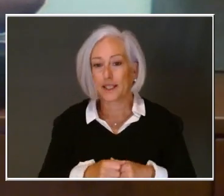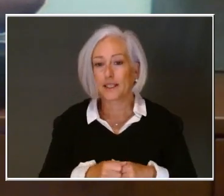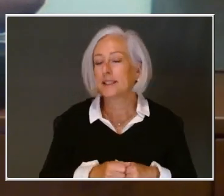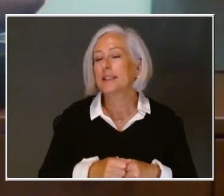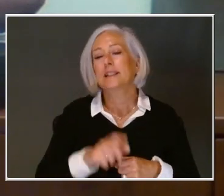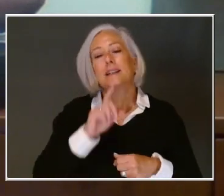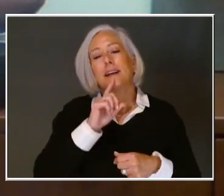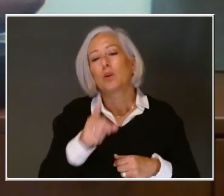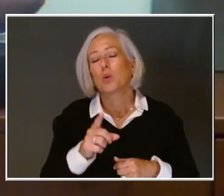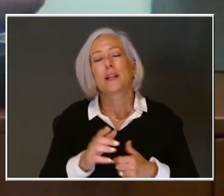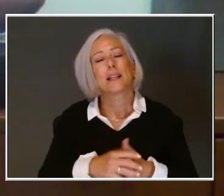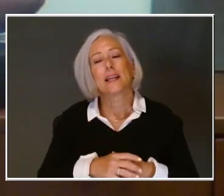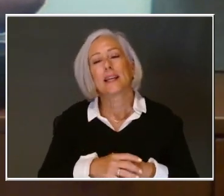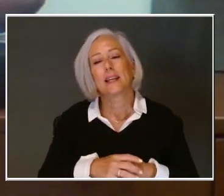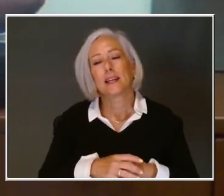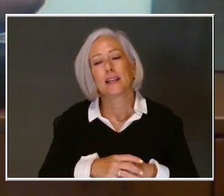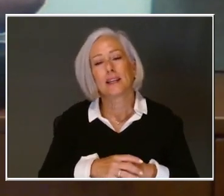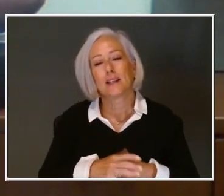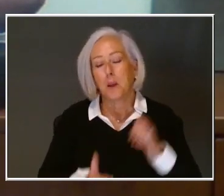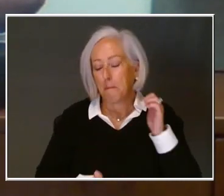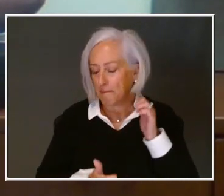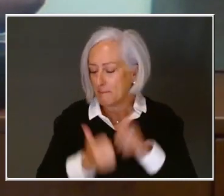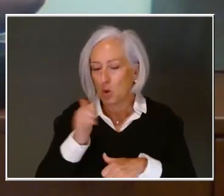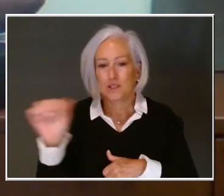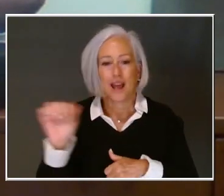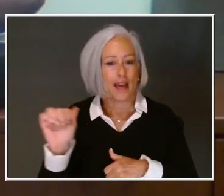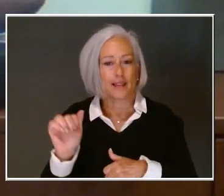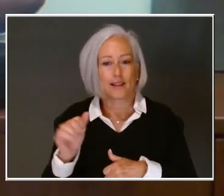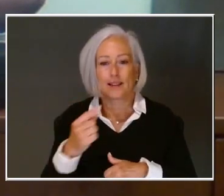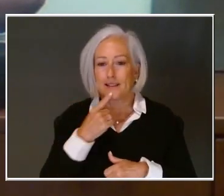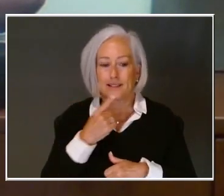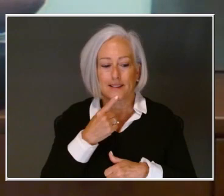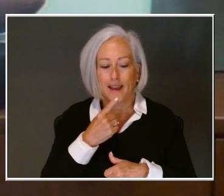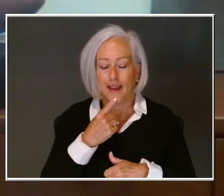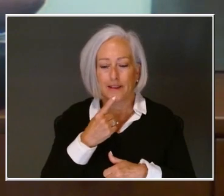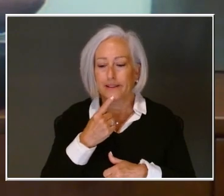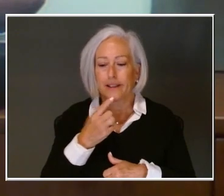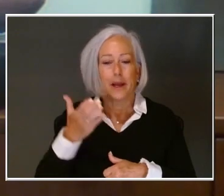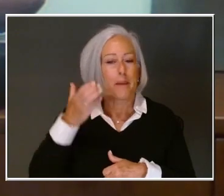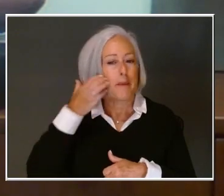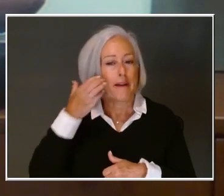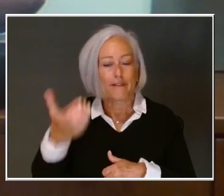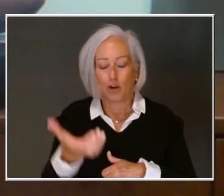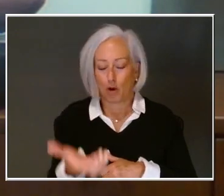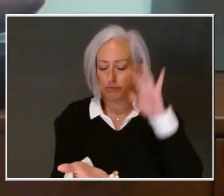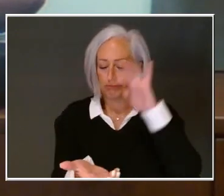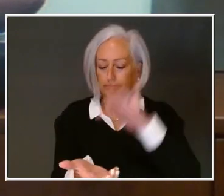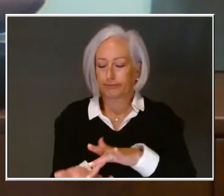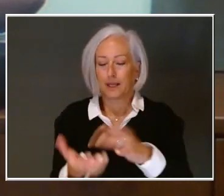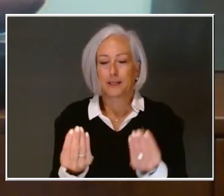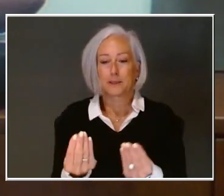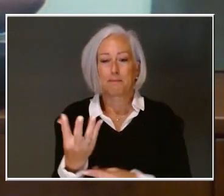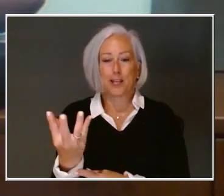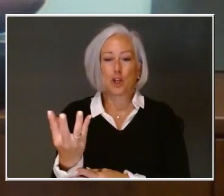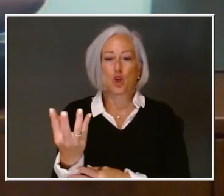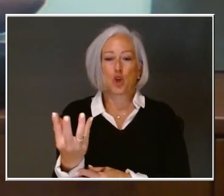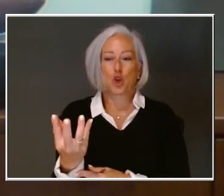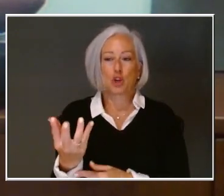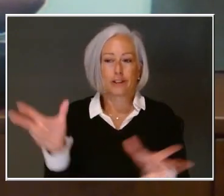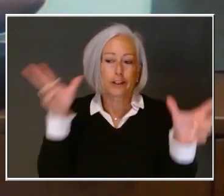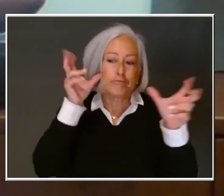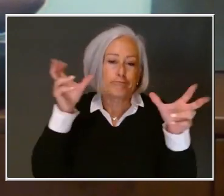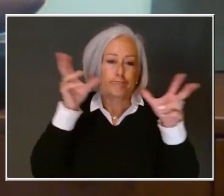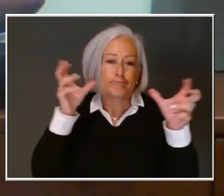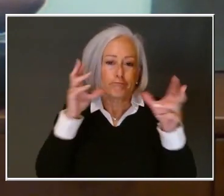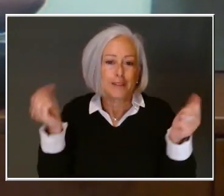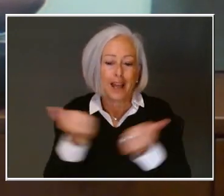organic. Most of the athletes just put their parents on speakerphone, and we have that conversation and encourage them, if for whatever reason